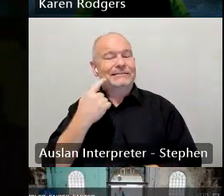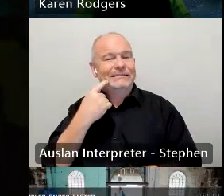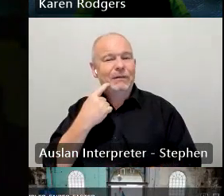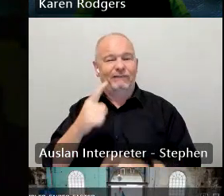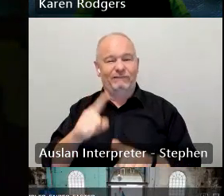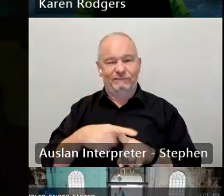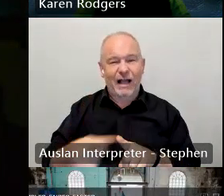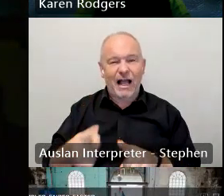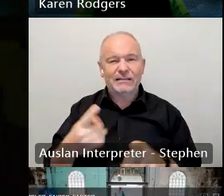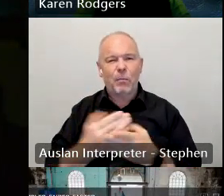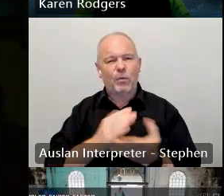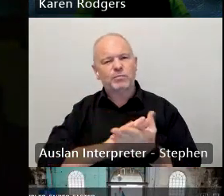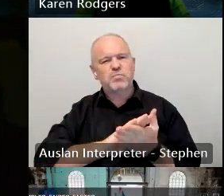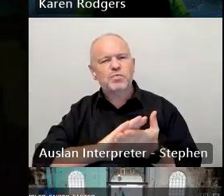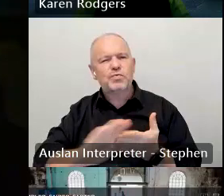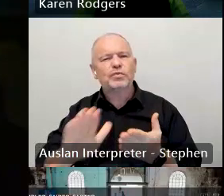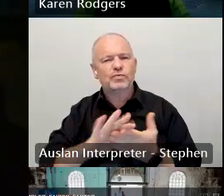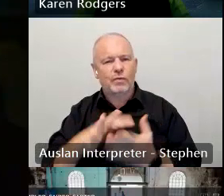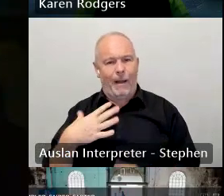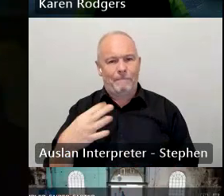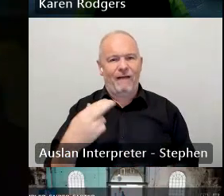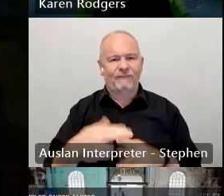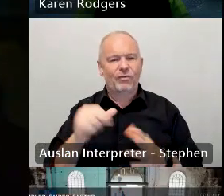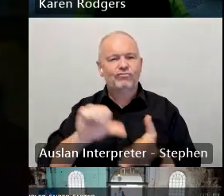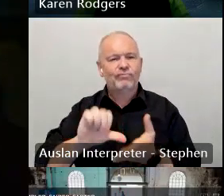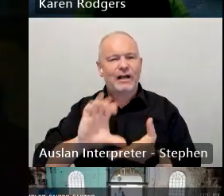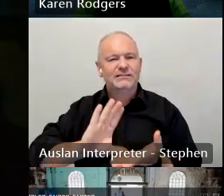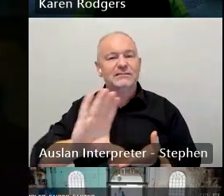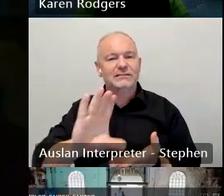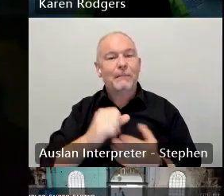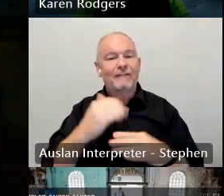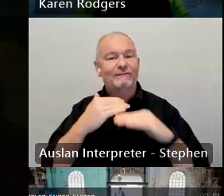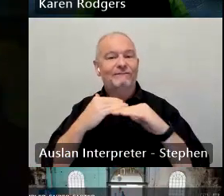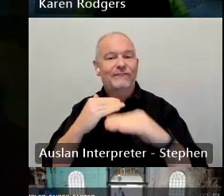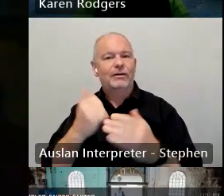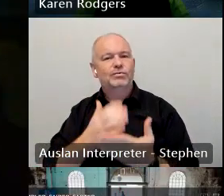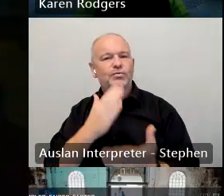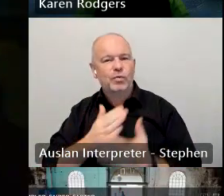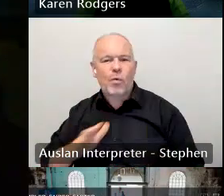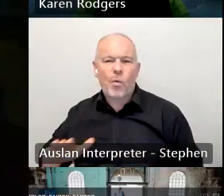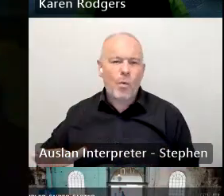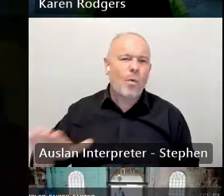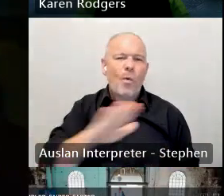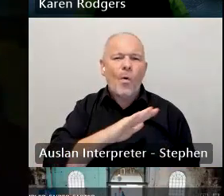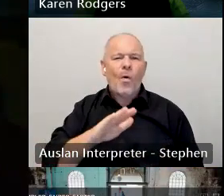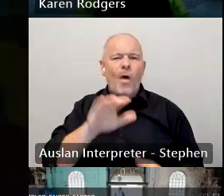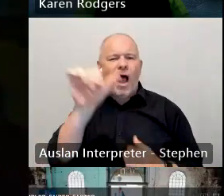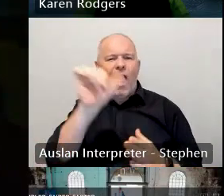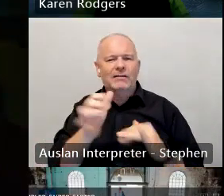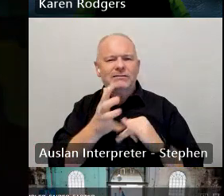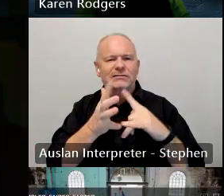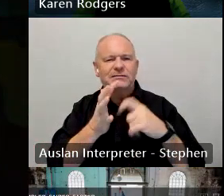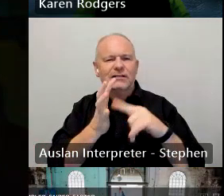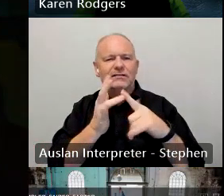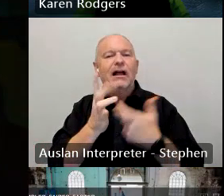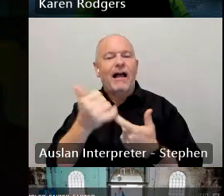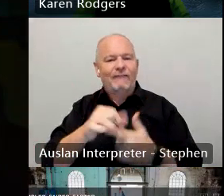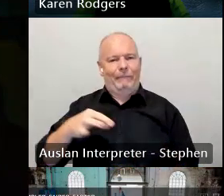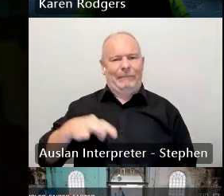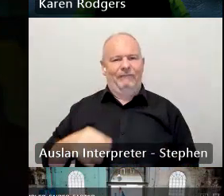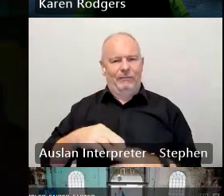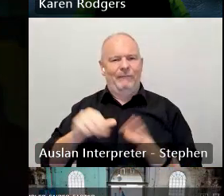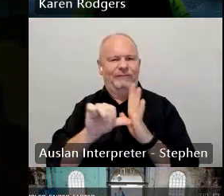more efficient to apply for our grants and fairer to ensure that the entire sector gets to benefit from our funding